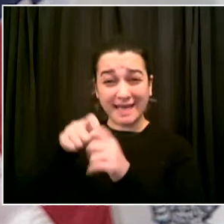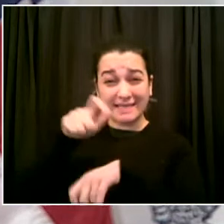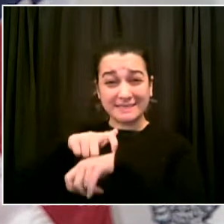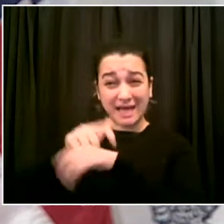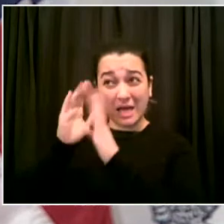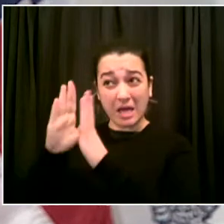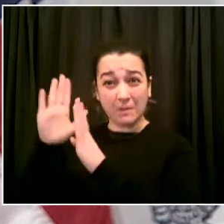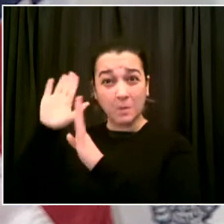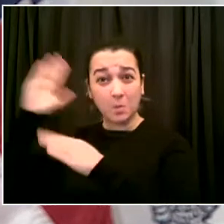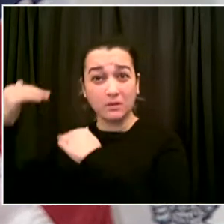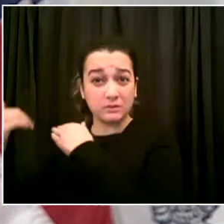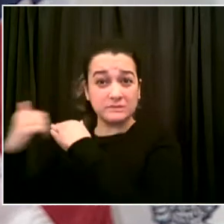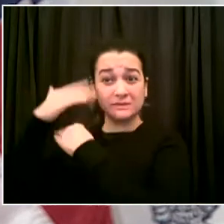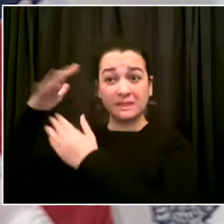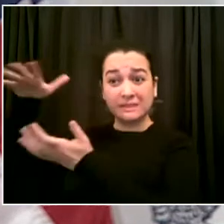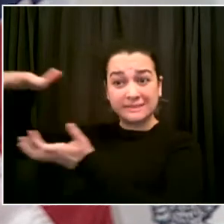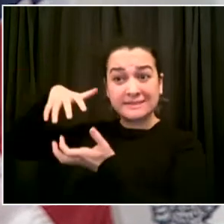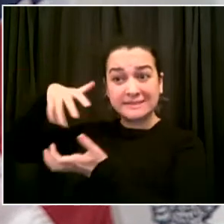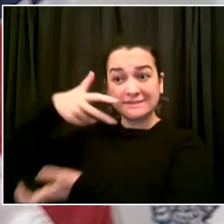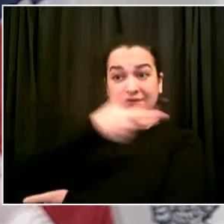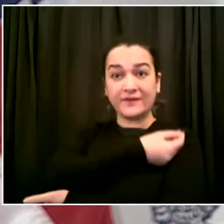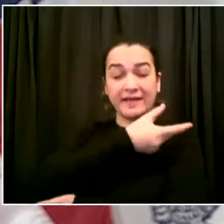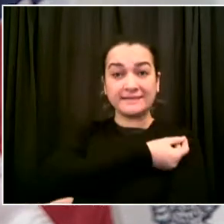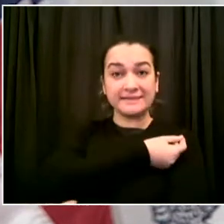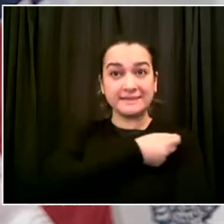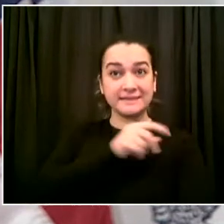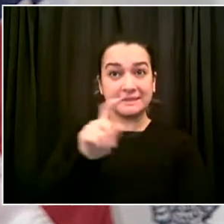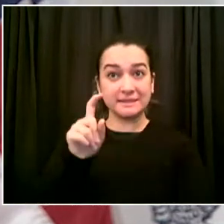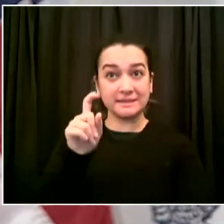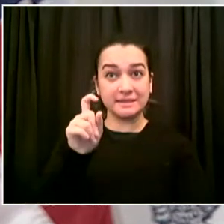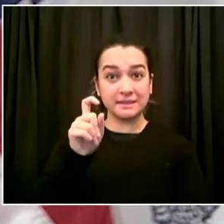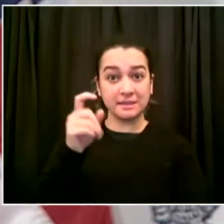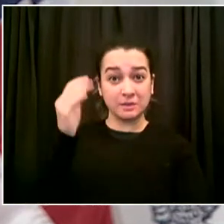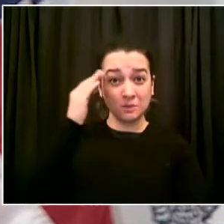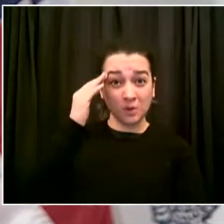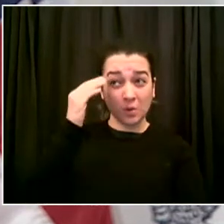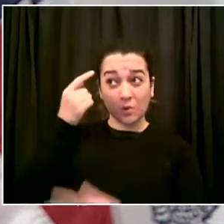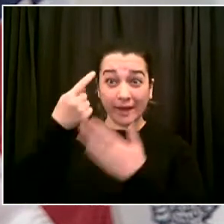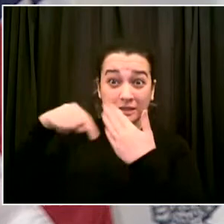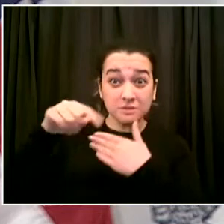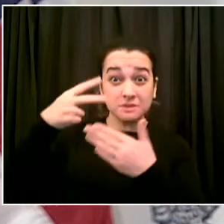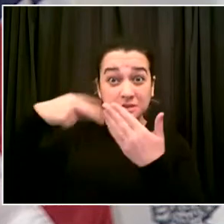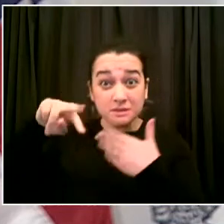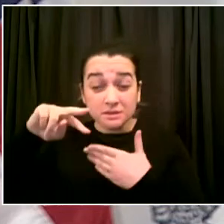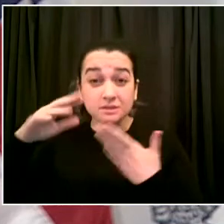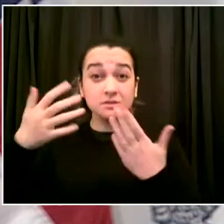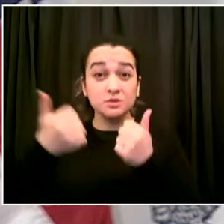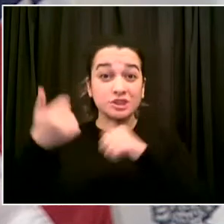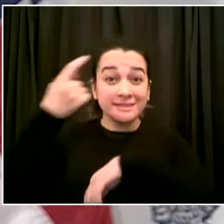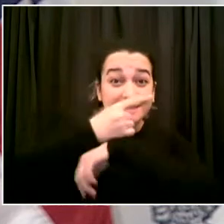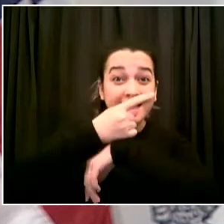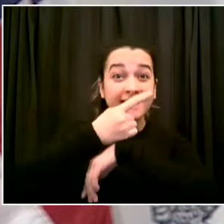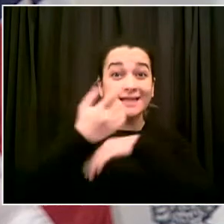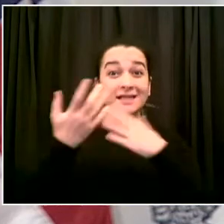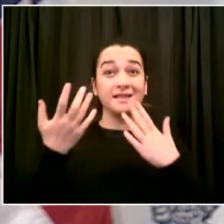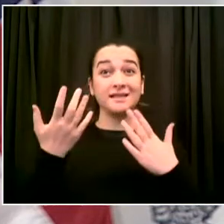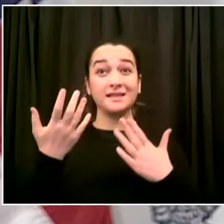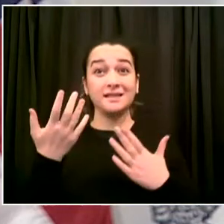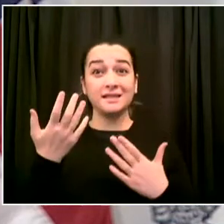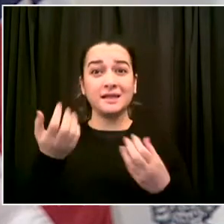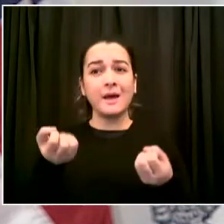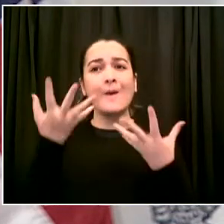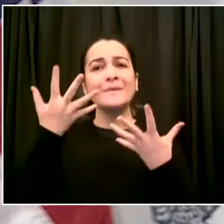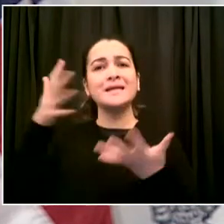beginning, the numbers are extremely insufficient. We got a little bit of a boost from the announcement from President Biden, which we